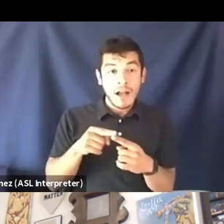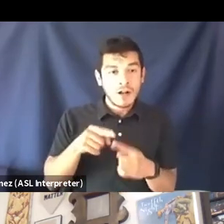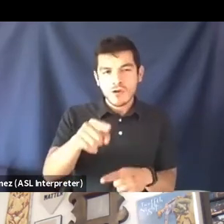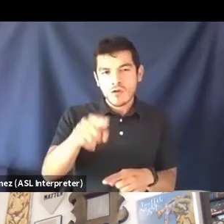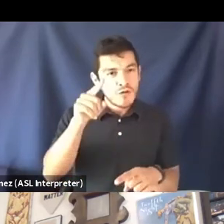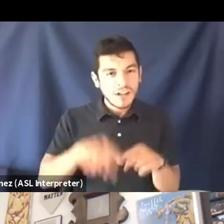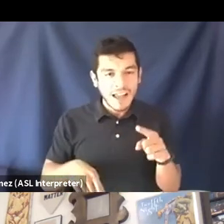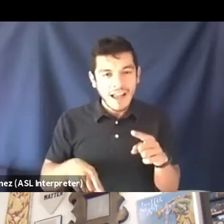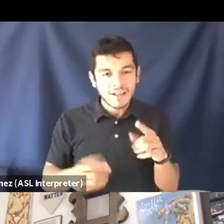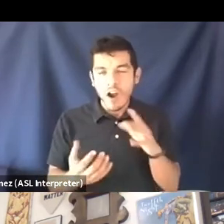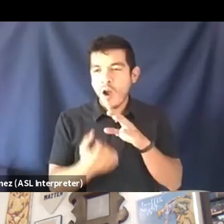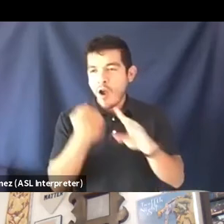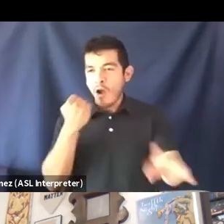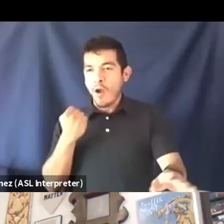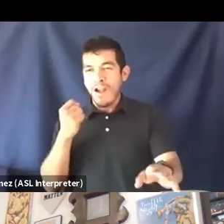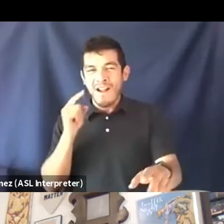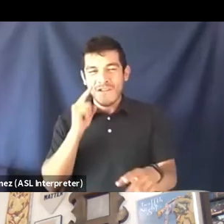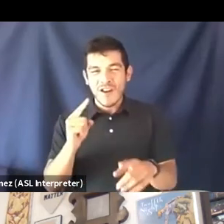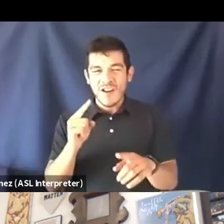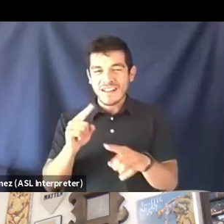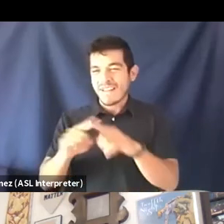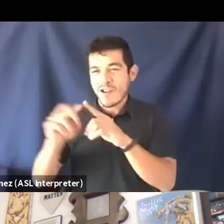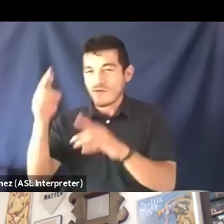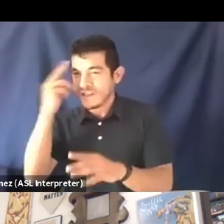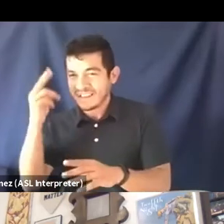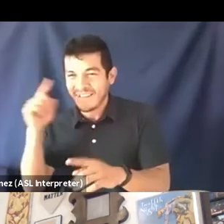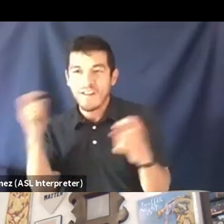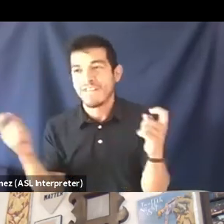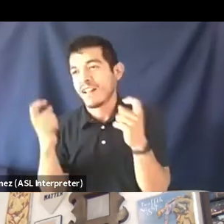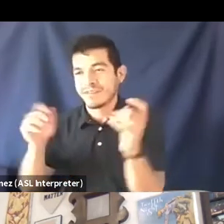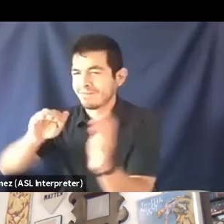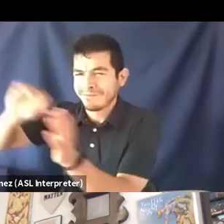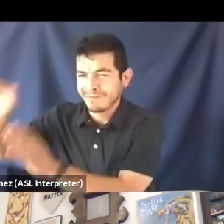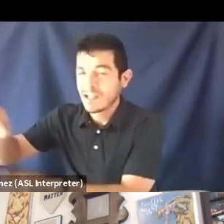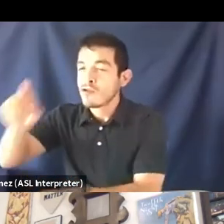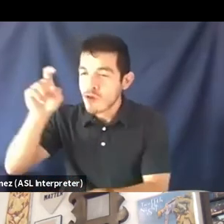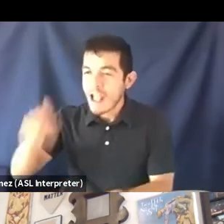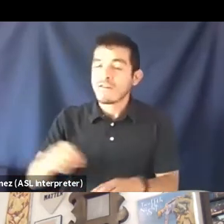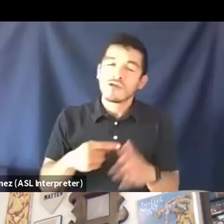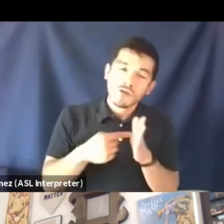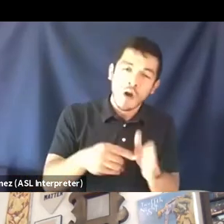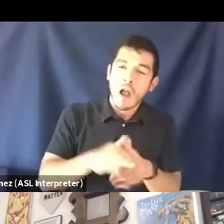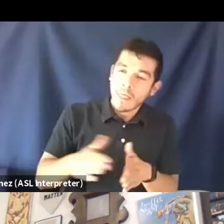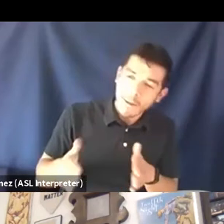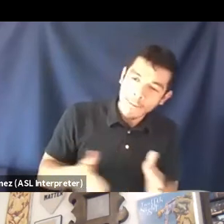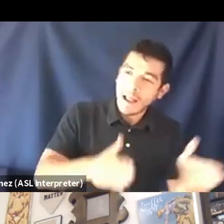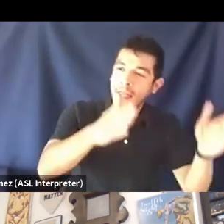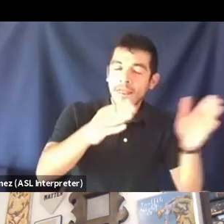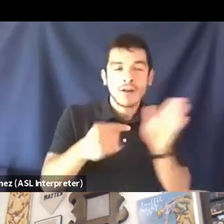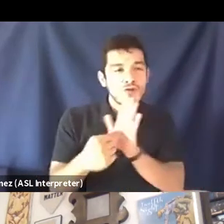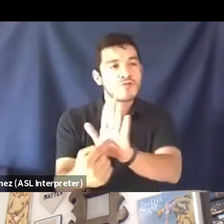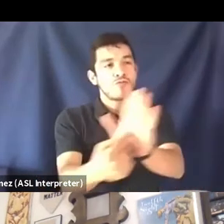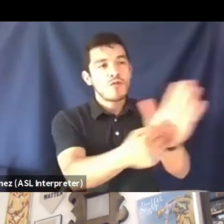hold it back for kind of arbitrary status reasons. Mm-hmm. You have to really put your film on the path that it needs to be on. And that's a